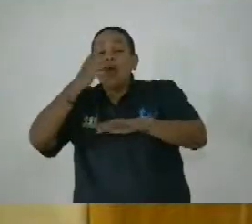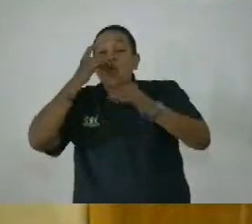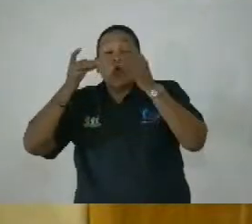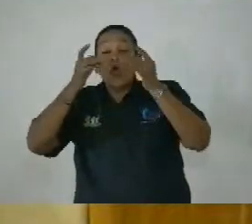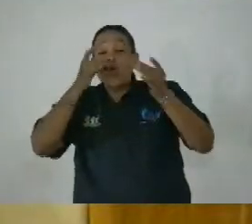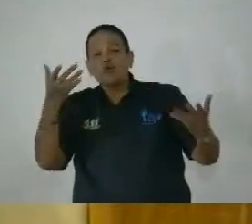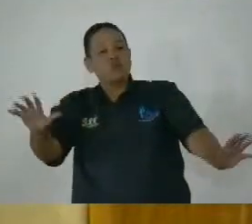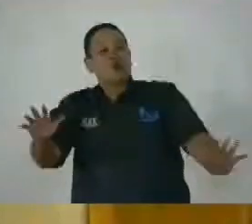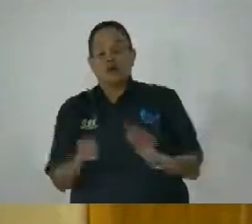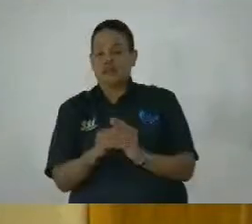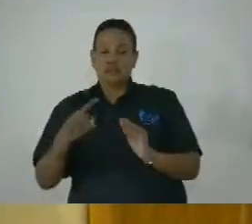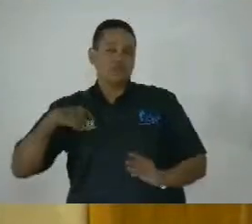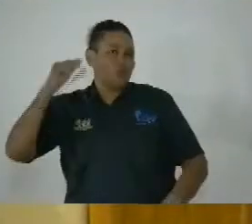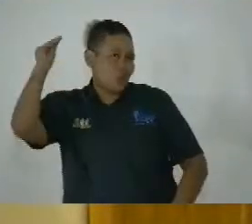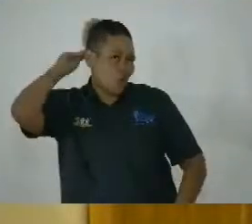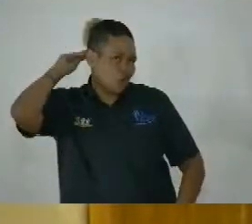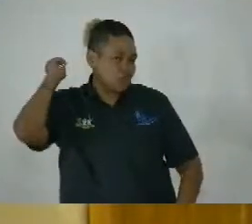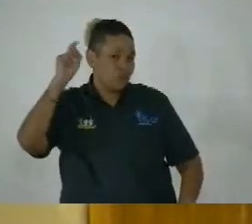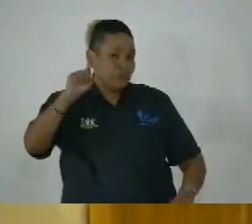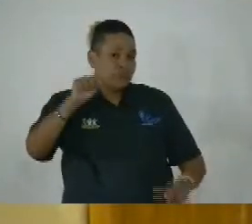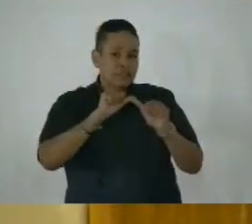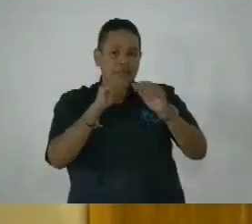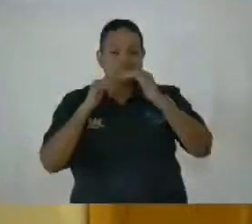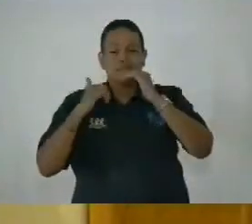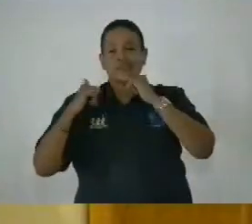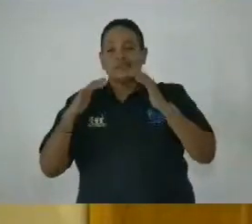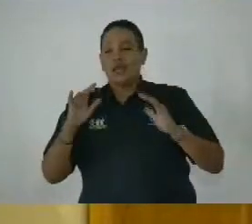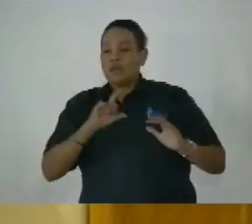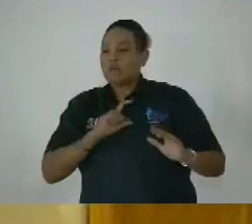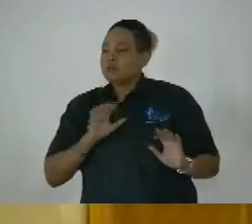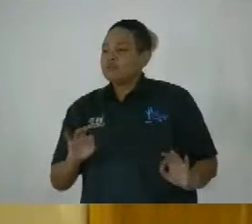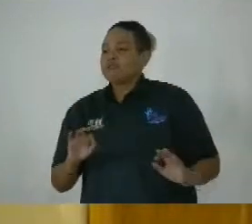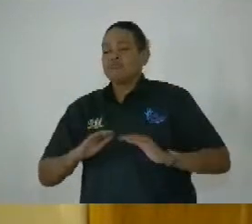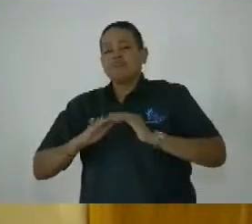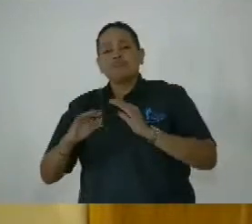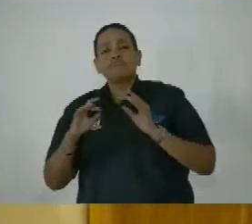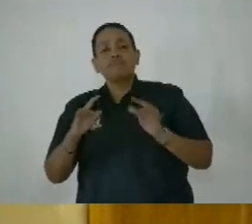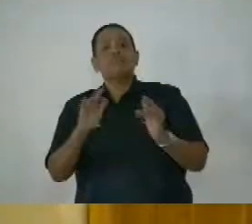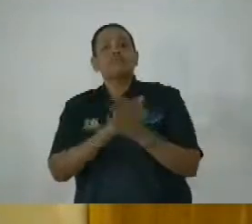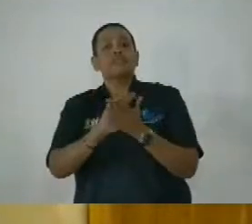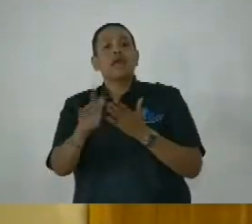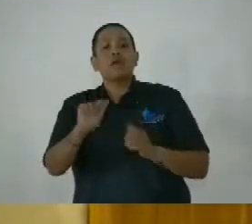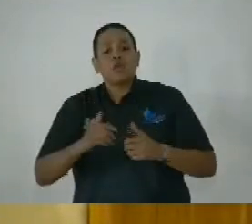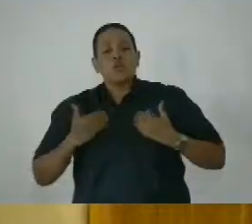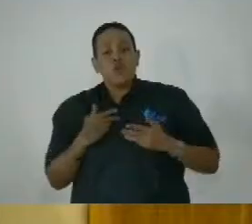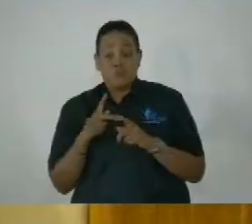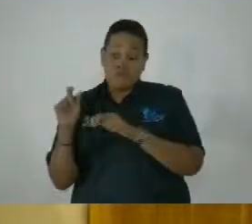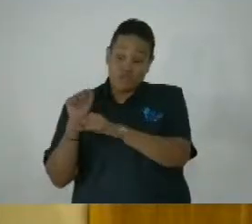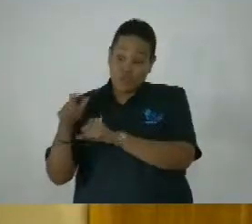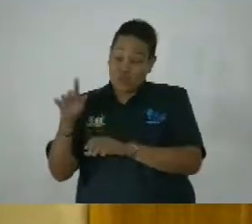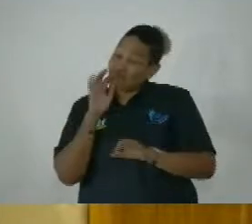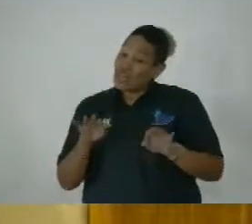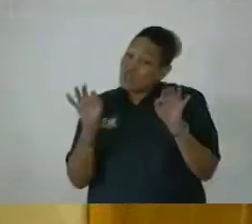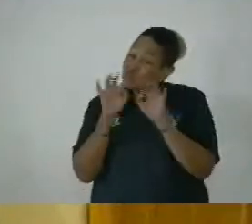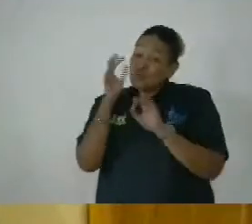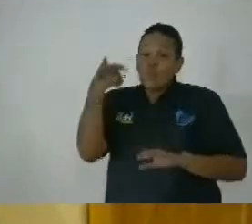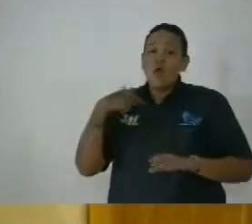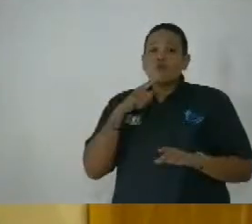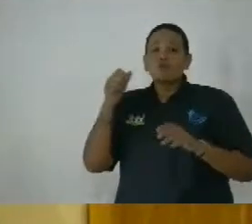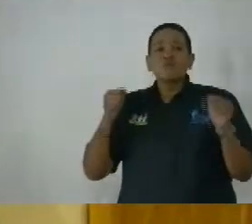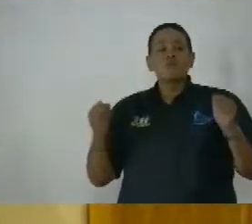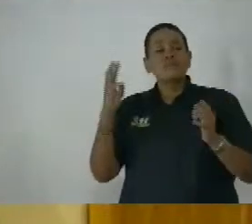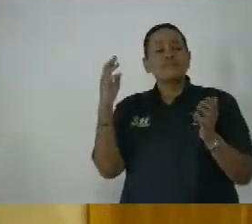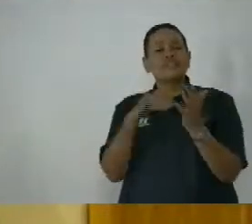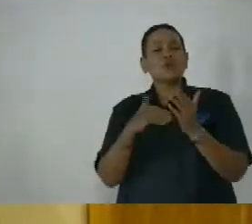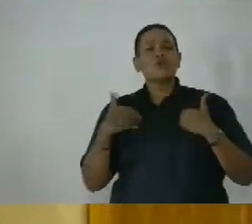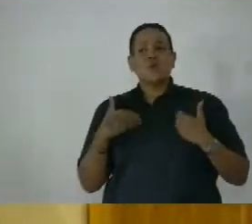We are conscious of the need to maintain the standards of the police force and where the young professionals work. And indeed, it's crucial because we have recruited 6,000